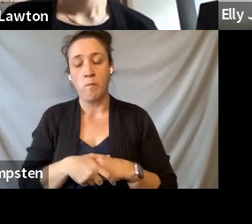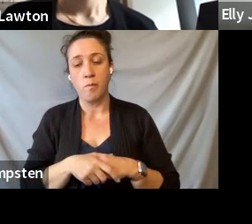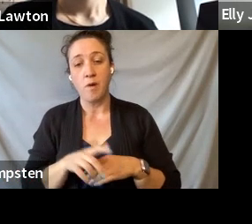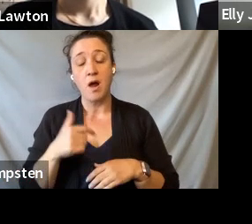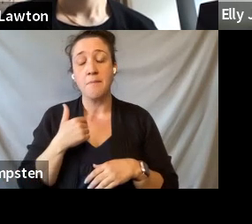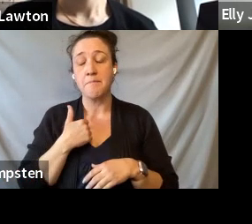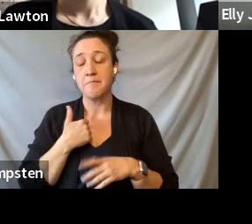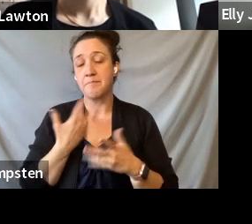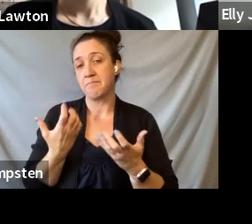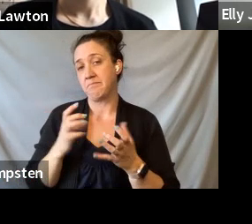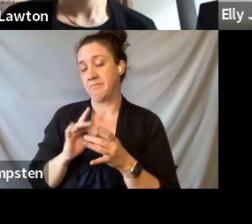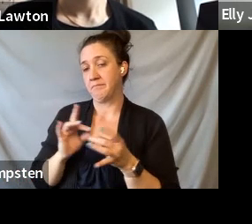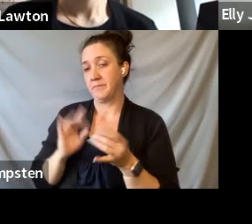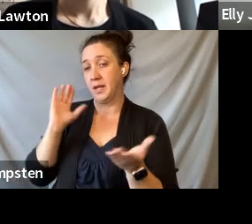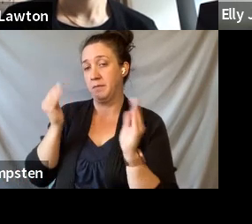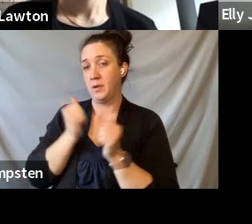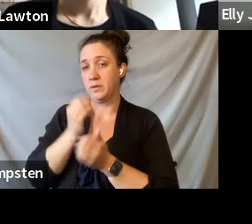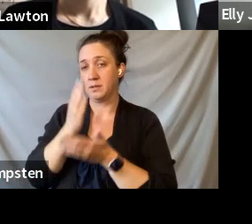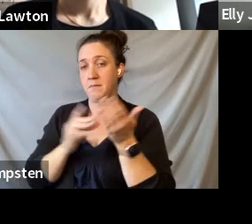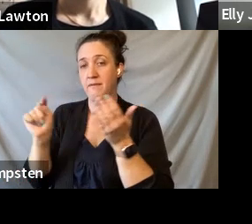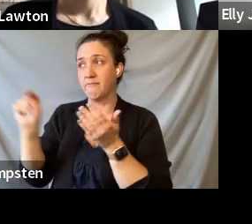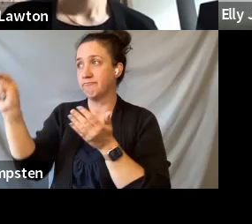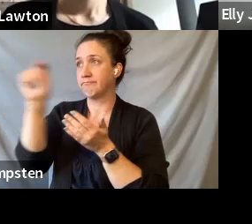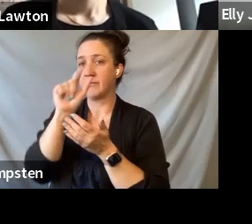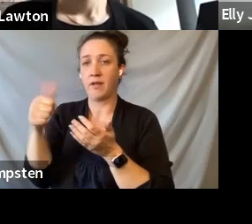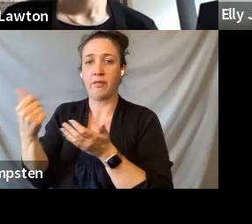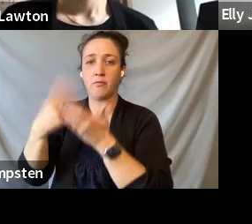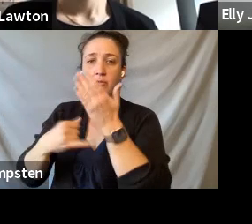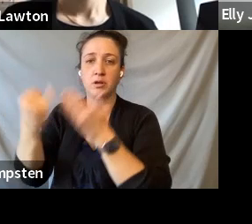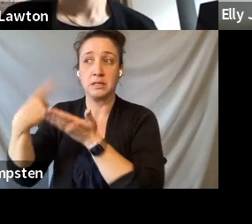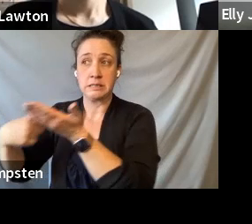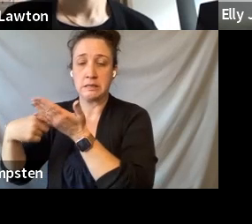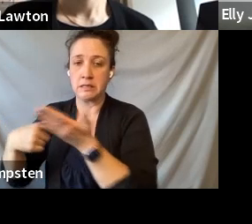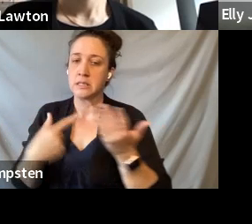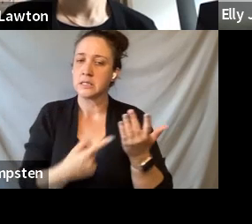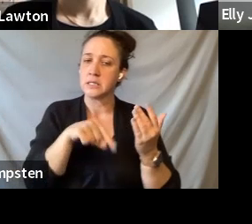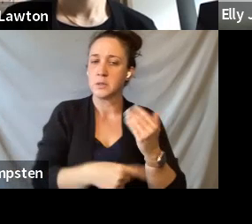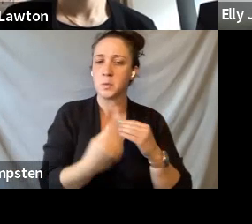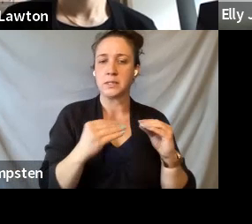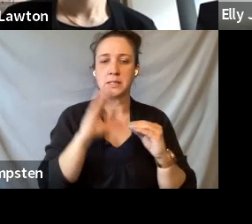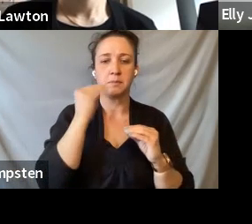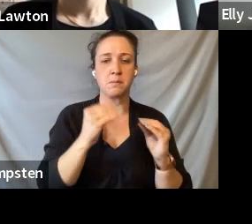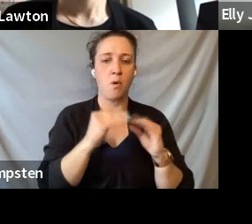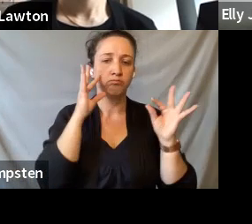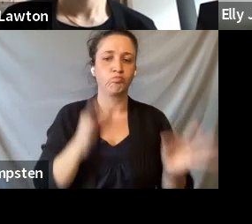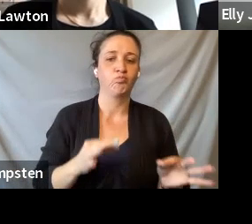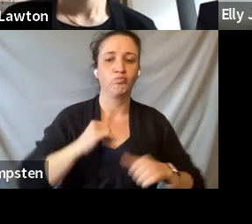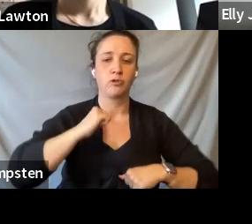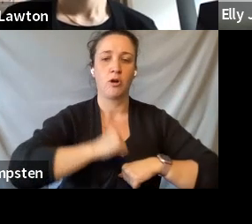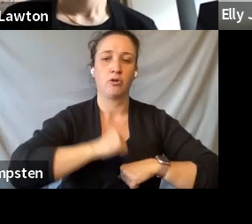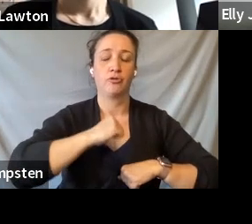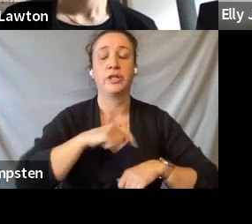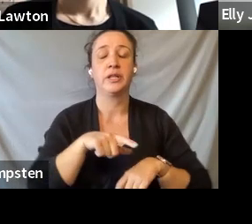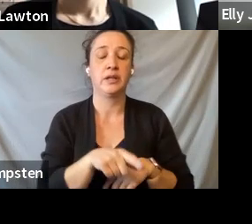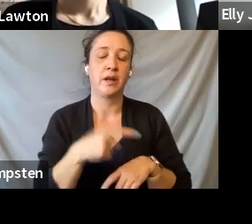I'd just say that compared to some of the other projects that are being discussed, this one is a little bit more concrete. And so I think we have